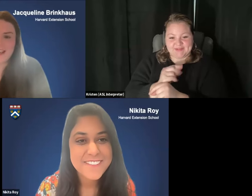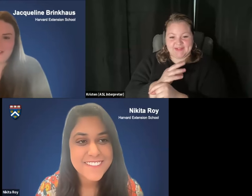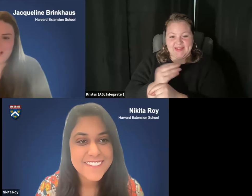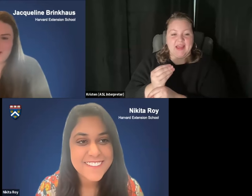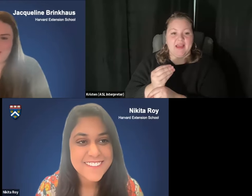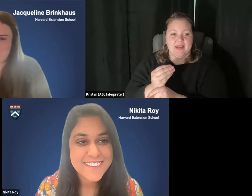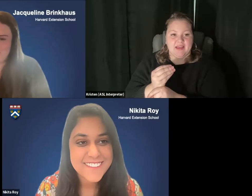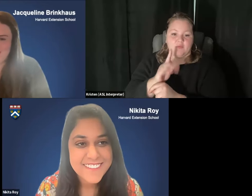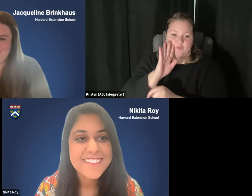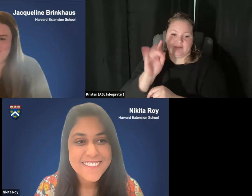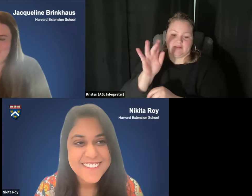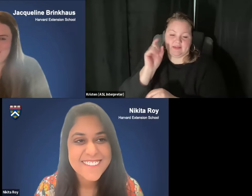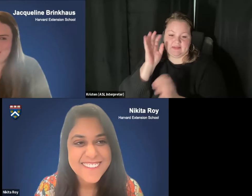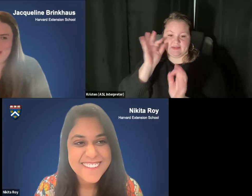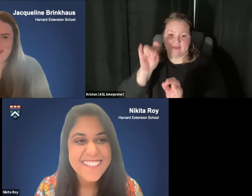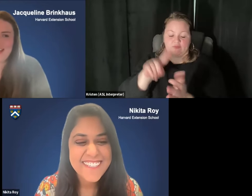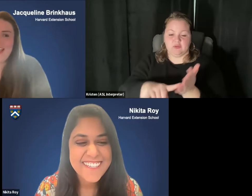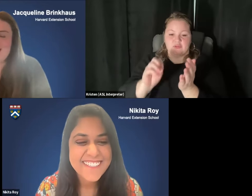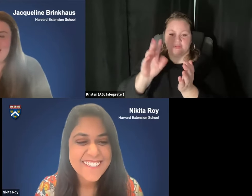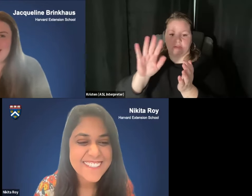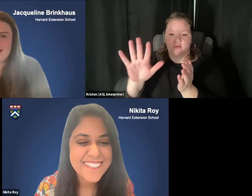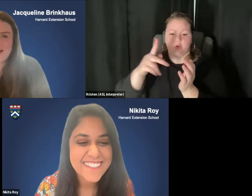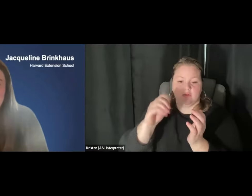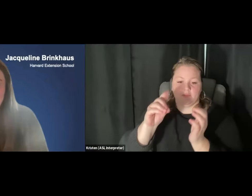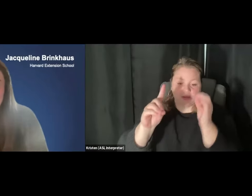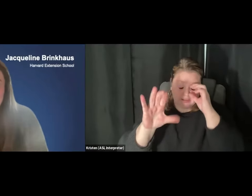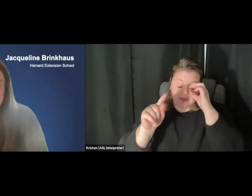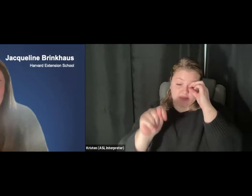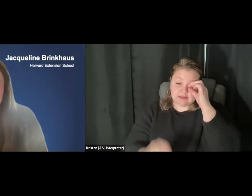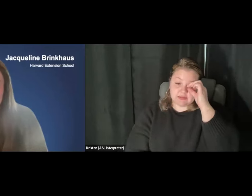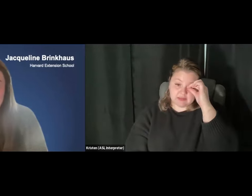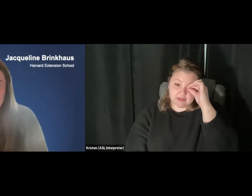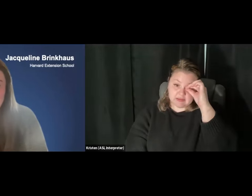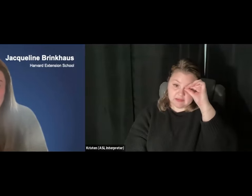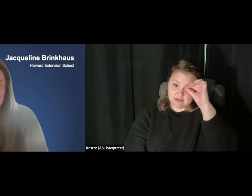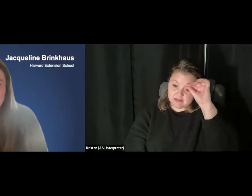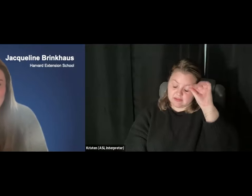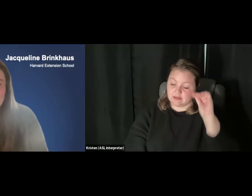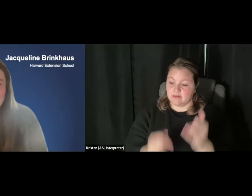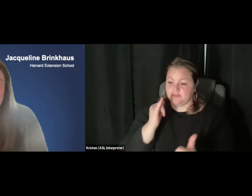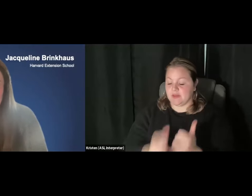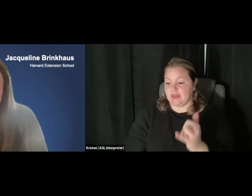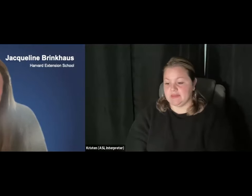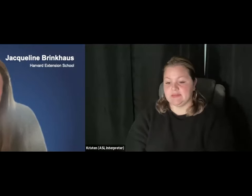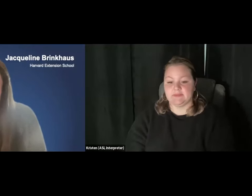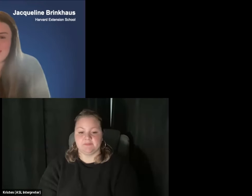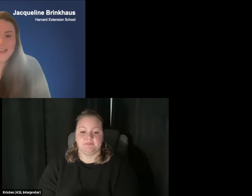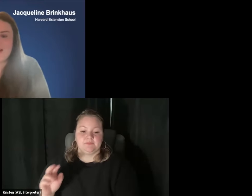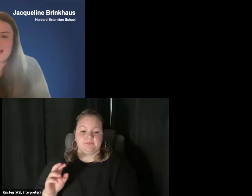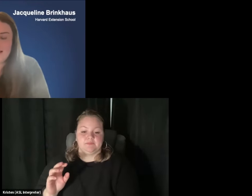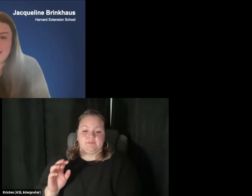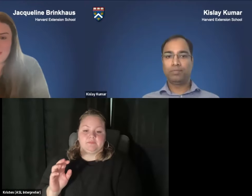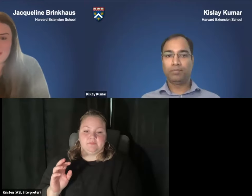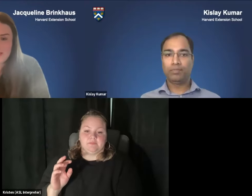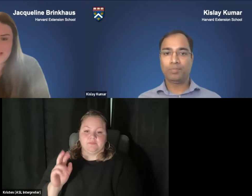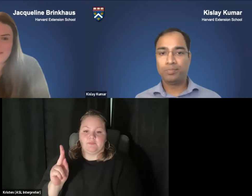definitely going to have to check out your podcast. So thank you so much. And our last student panelist that I'll invite is Kisley. Kisley, if you could